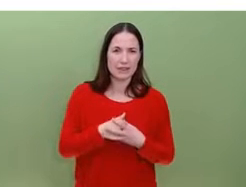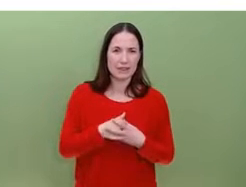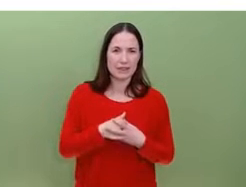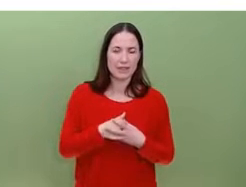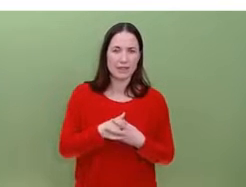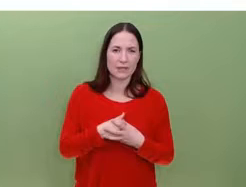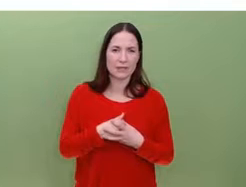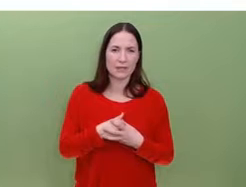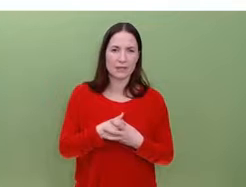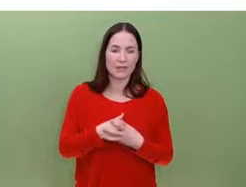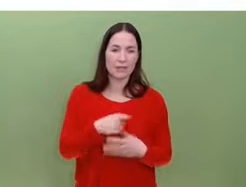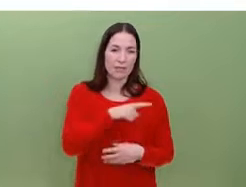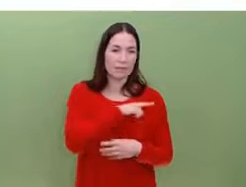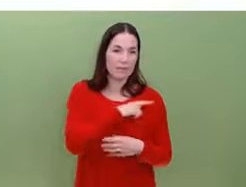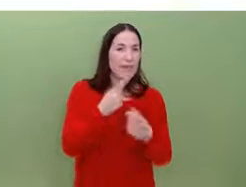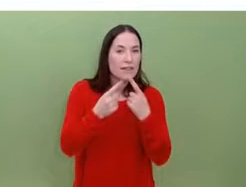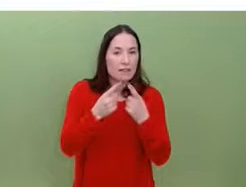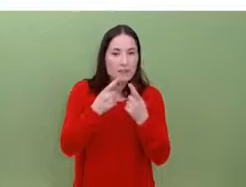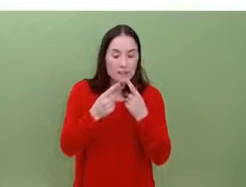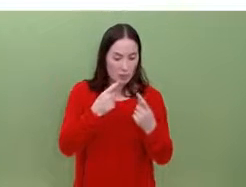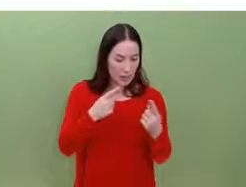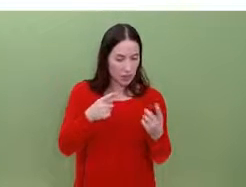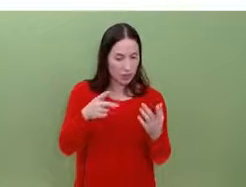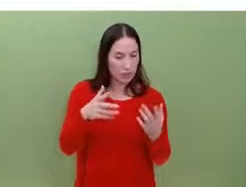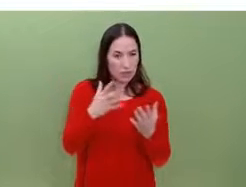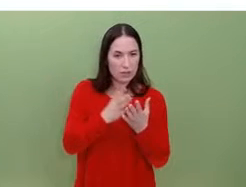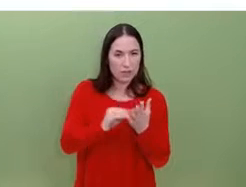now the more information released by Facebook and other